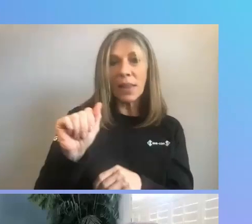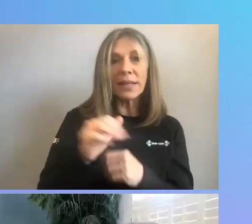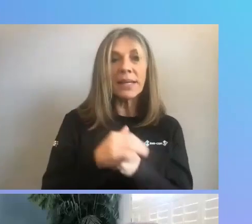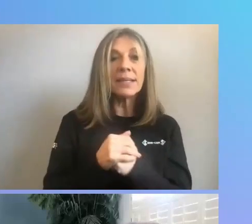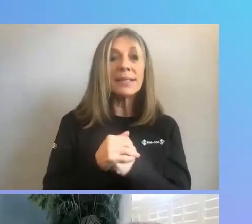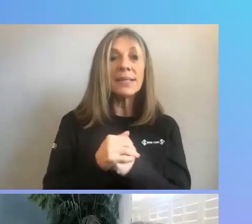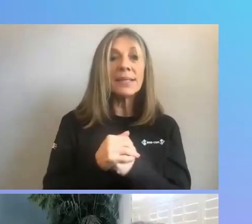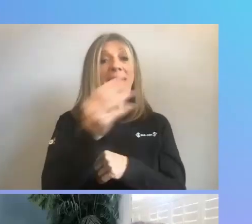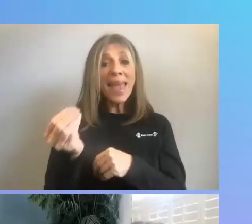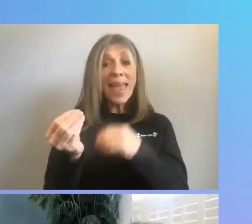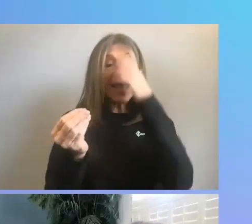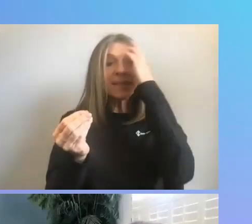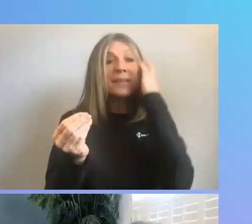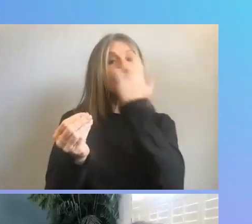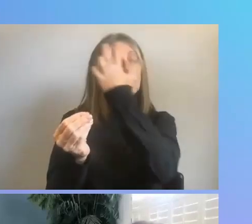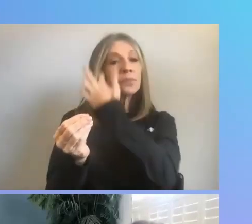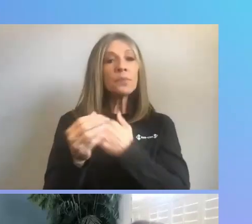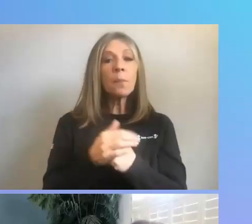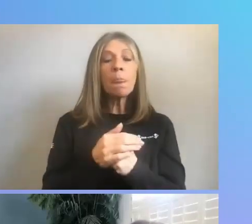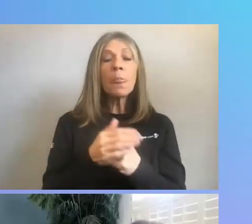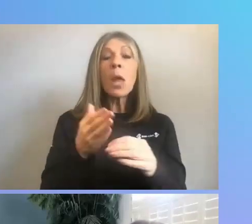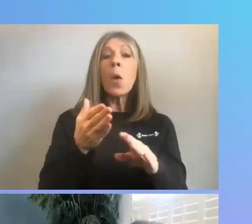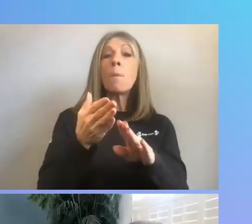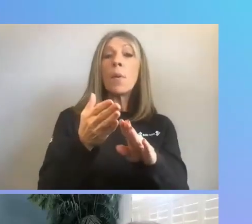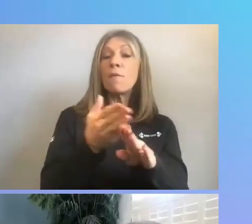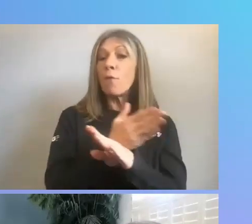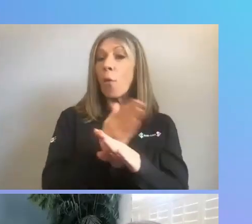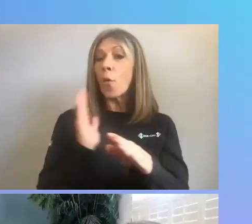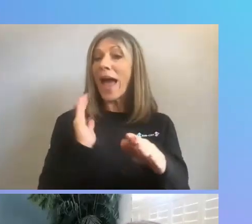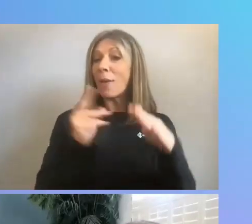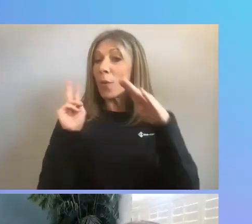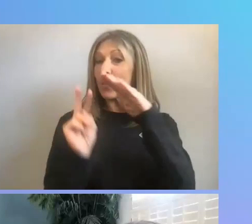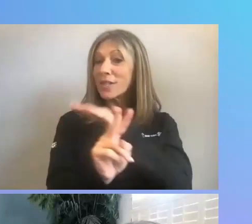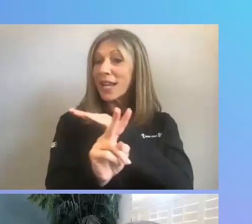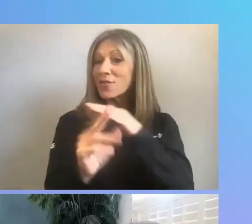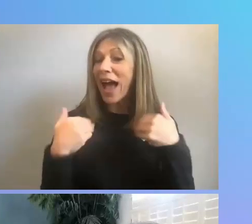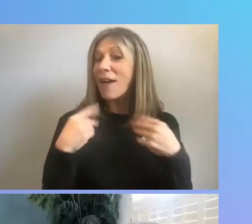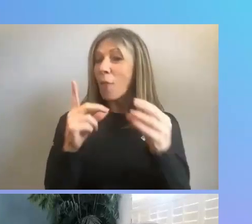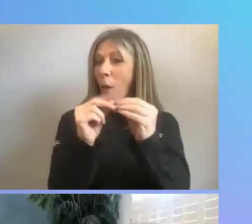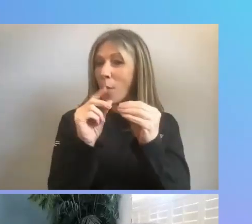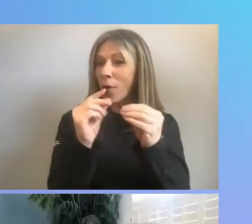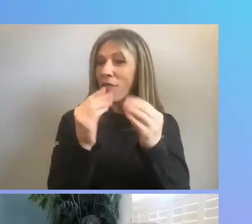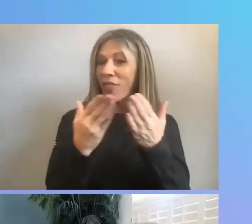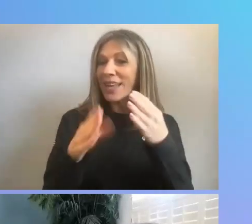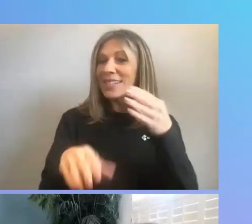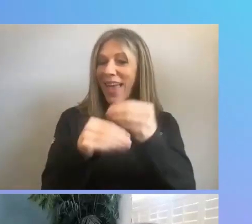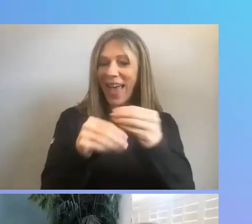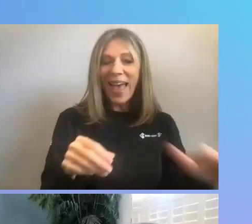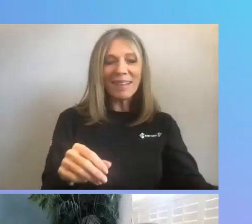And before we get to our predictions, I've got one more thing to add, and that